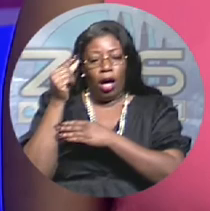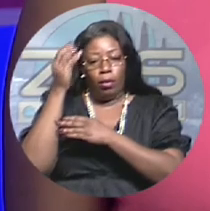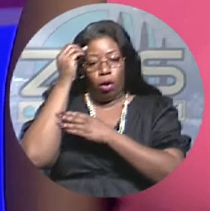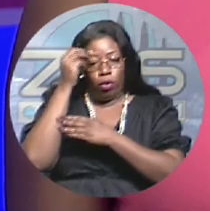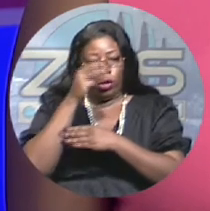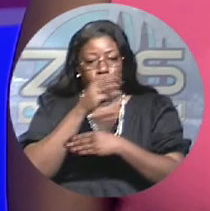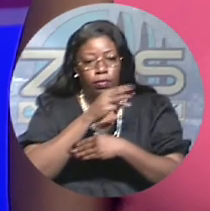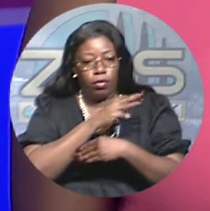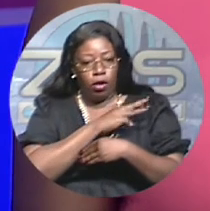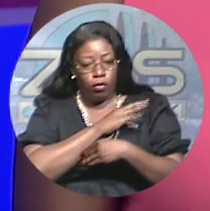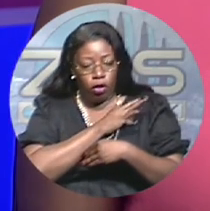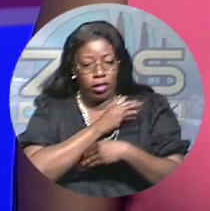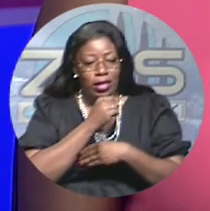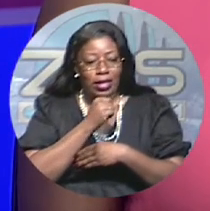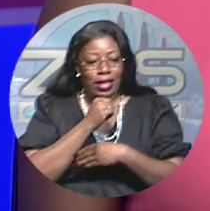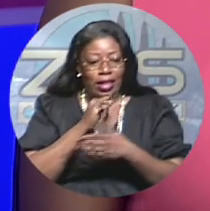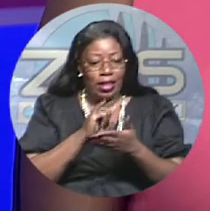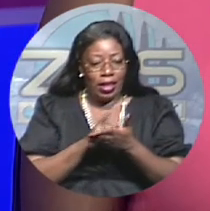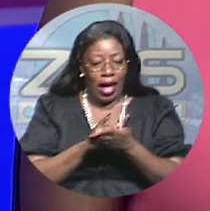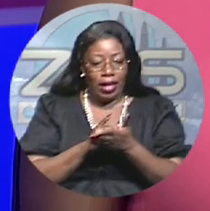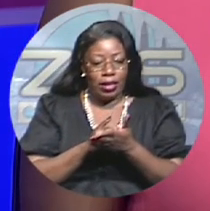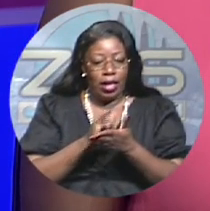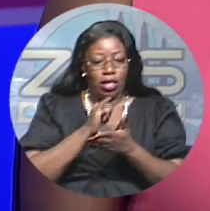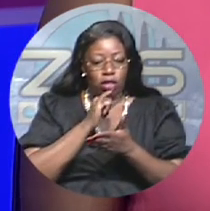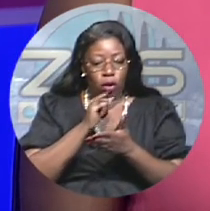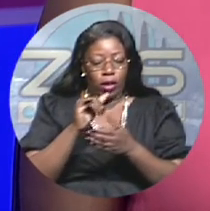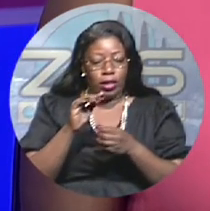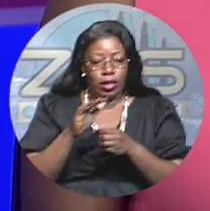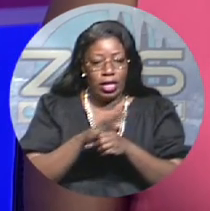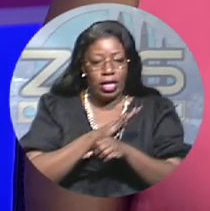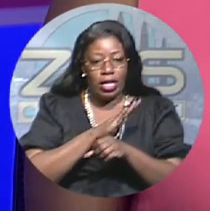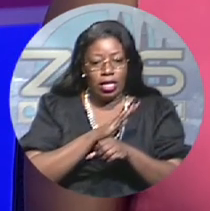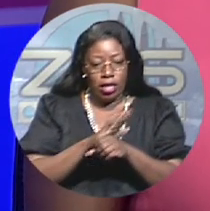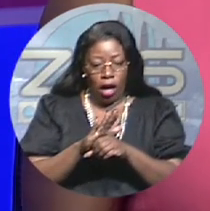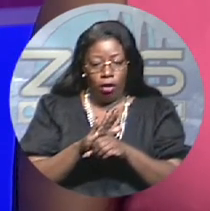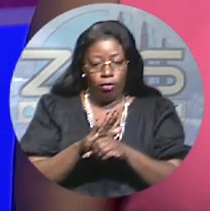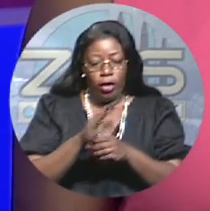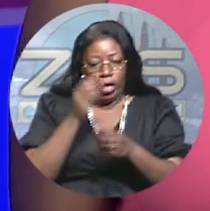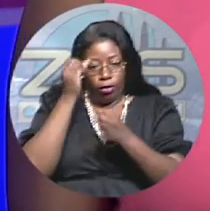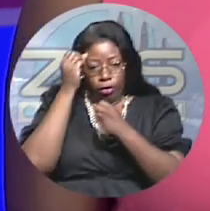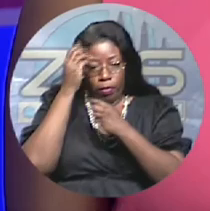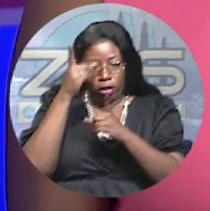government determined there were insufficient articles to constitute a reasonable